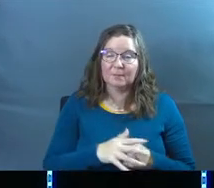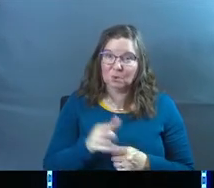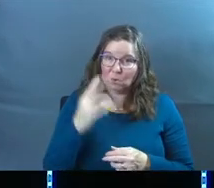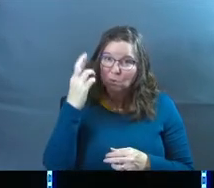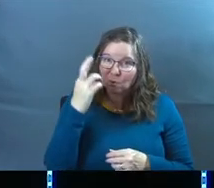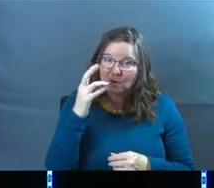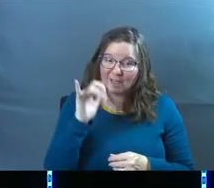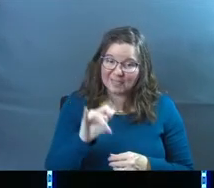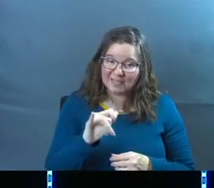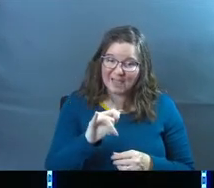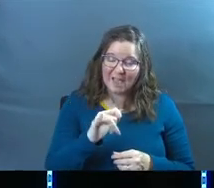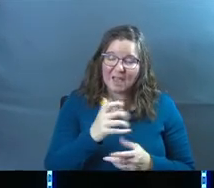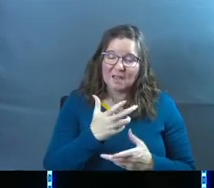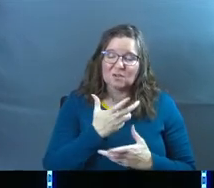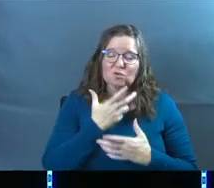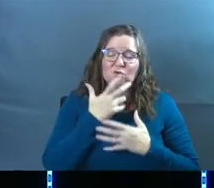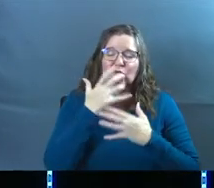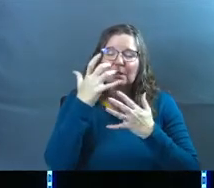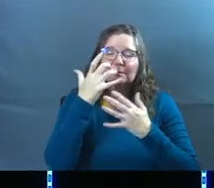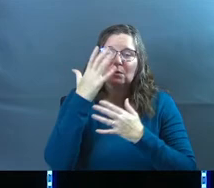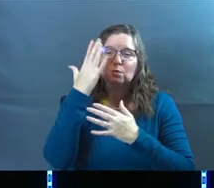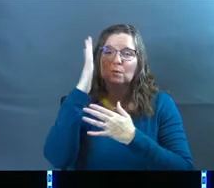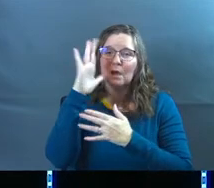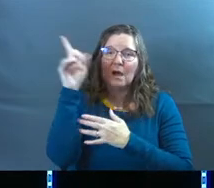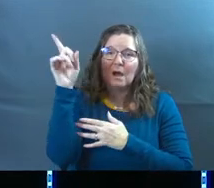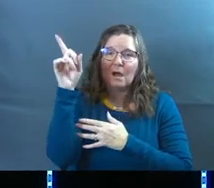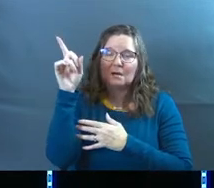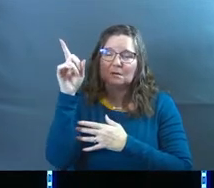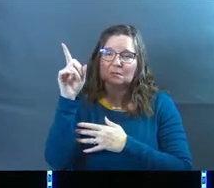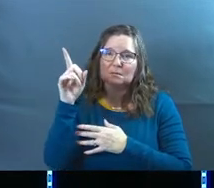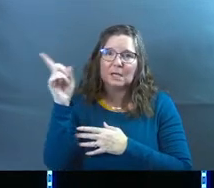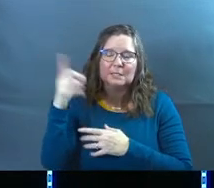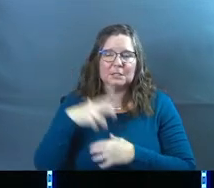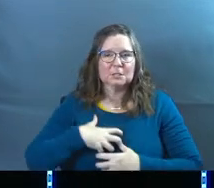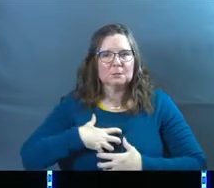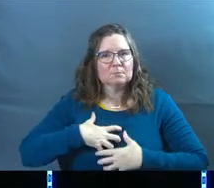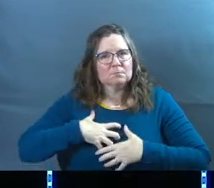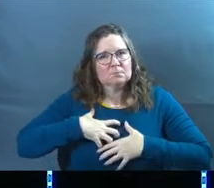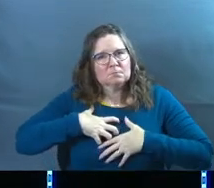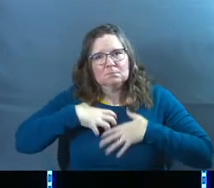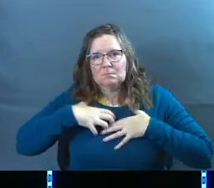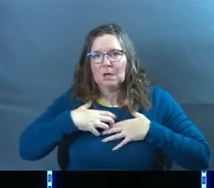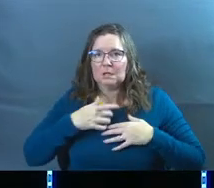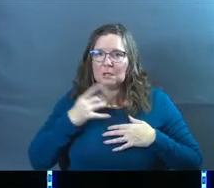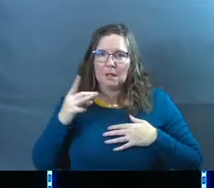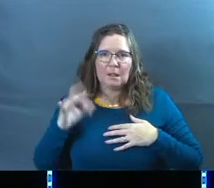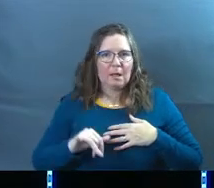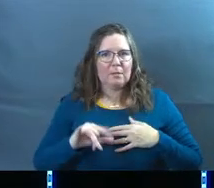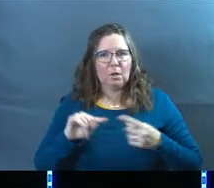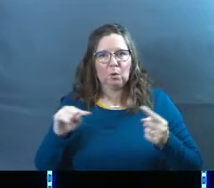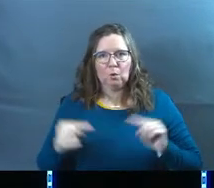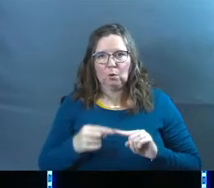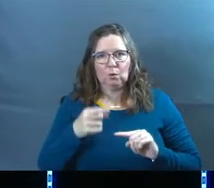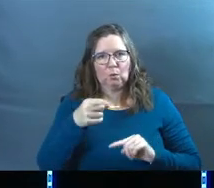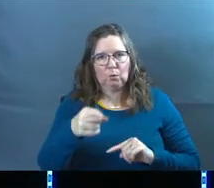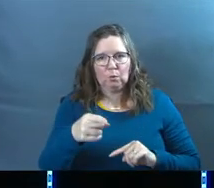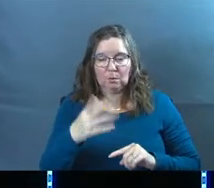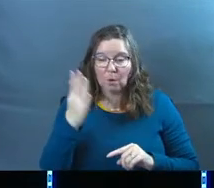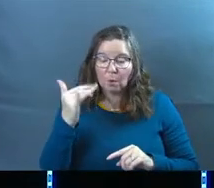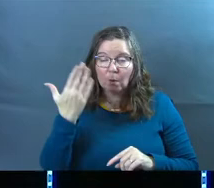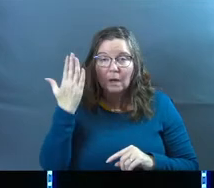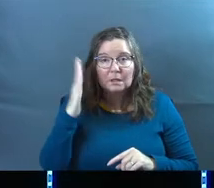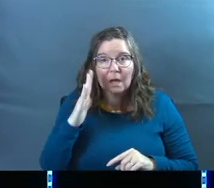Do you realize that screams out to God, and God is enraged by this? Why is